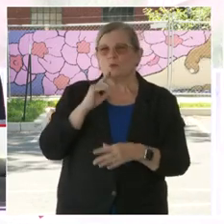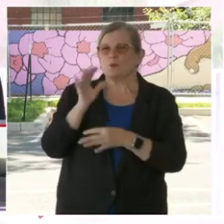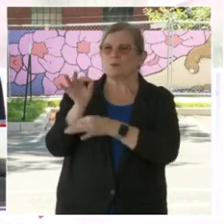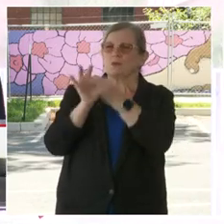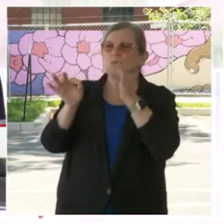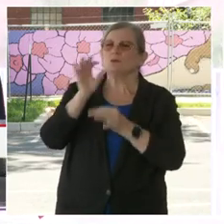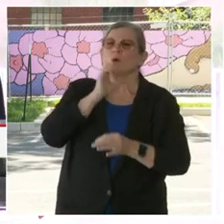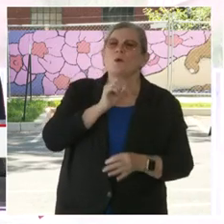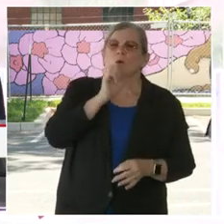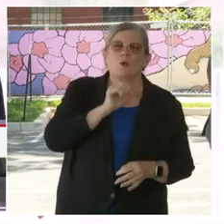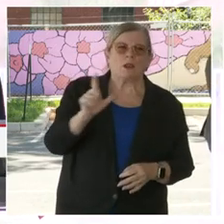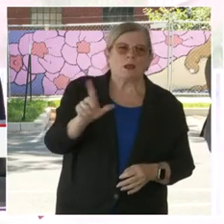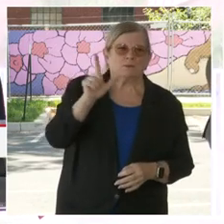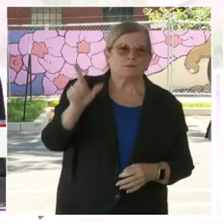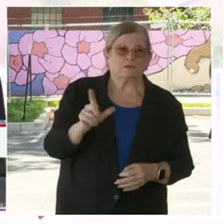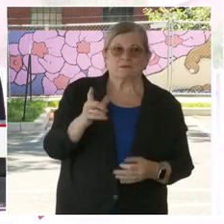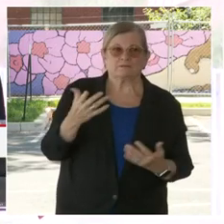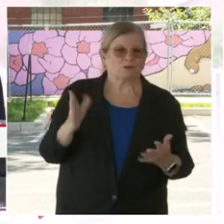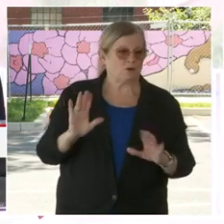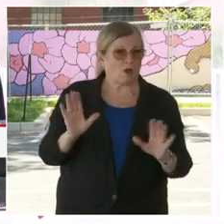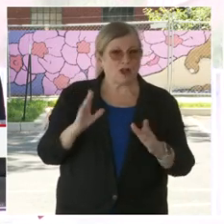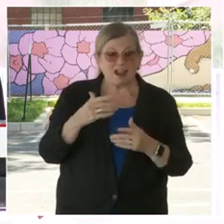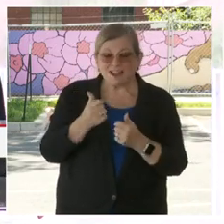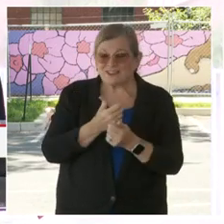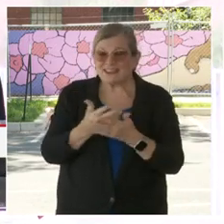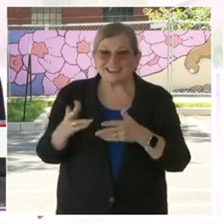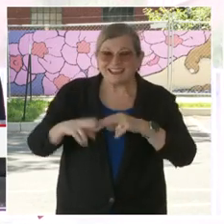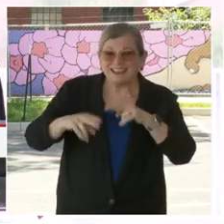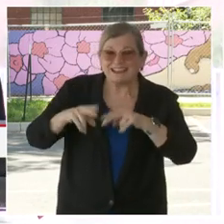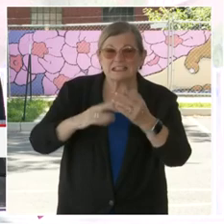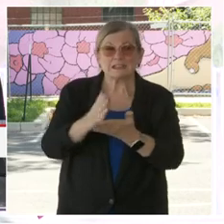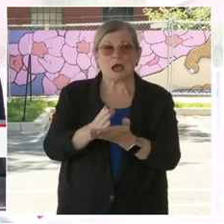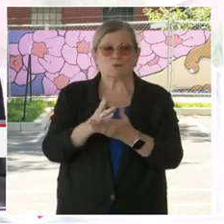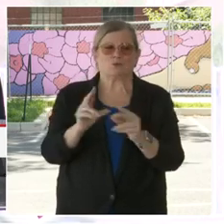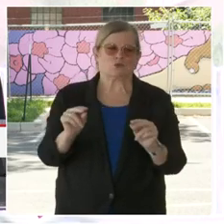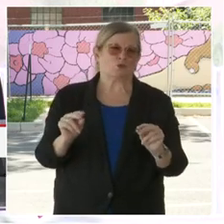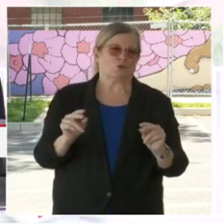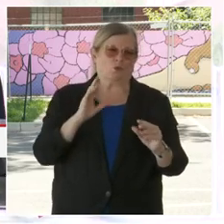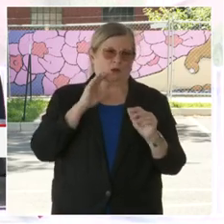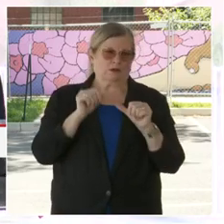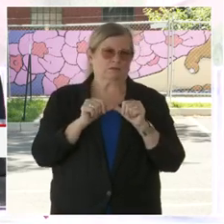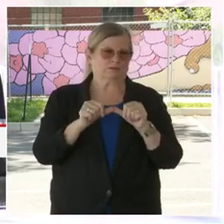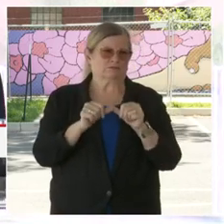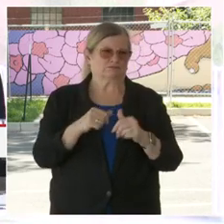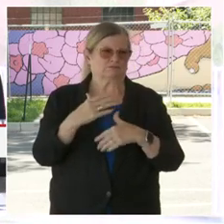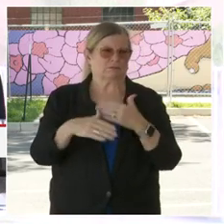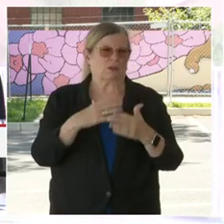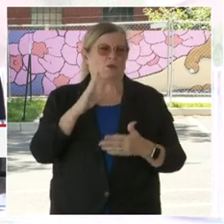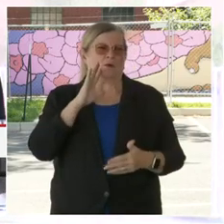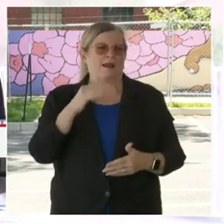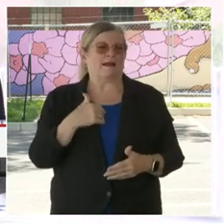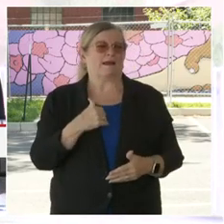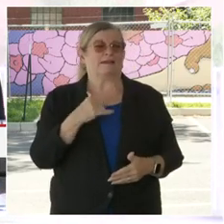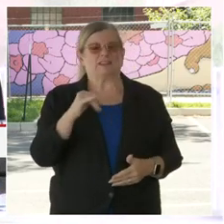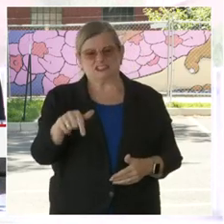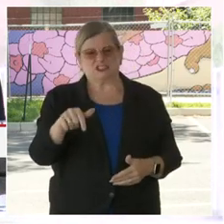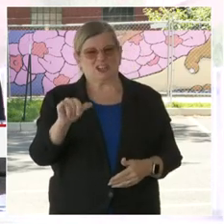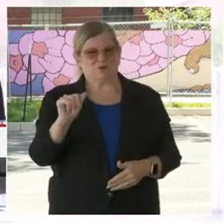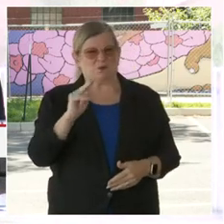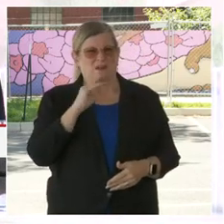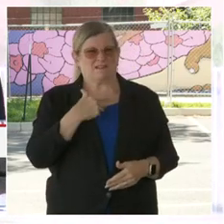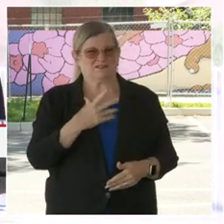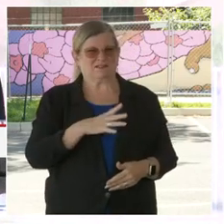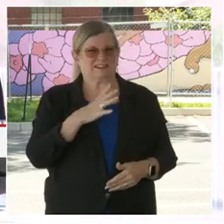there, we kept going. In January of this year, we officially opened the 801 East Men's Shelter, and a month later,